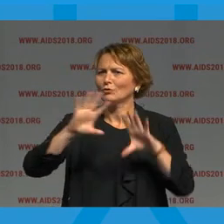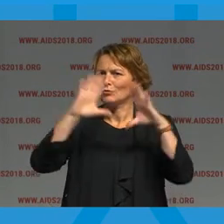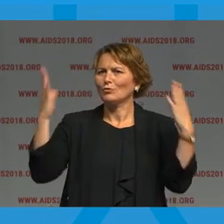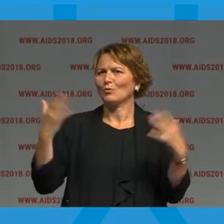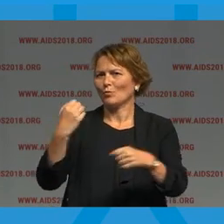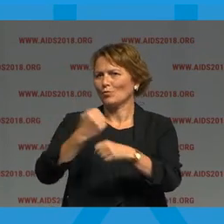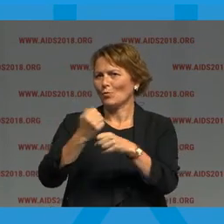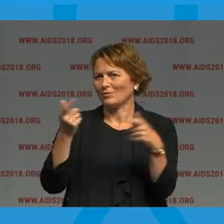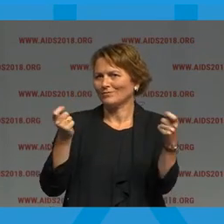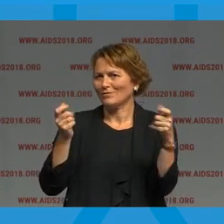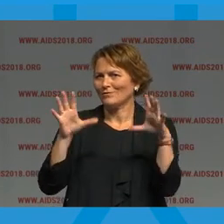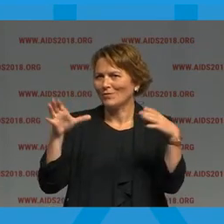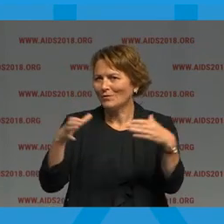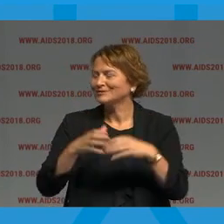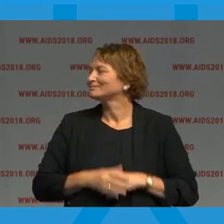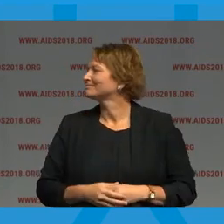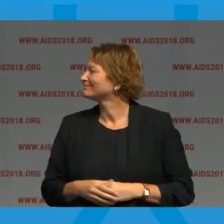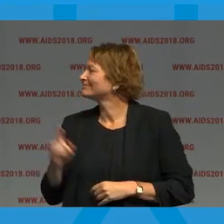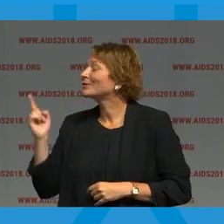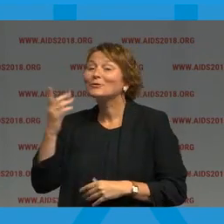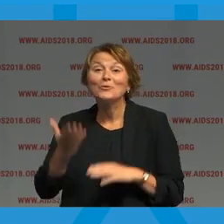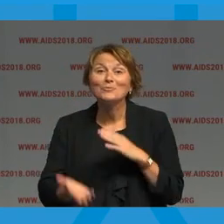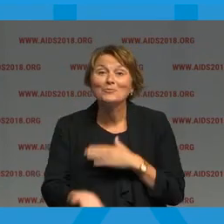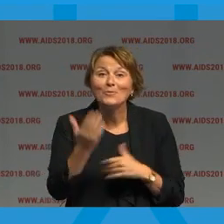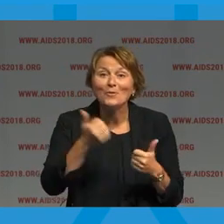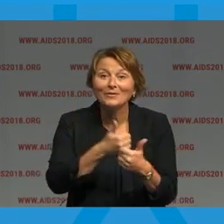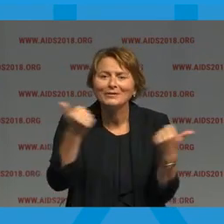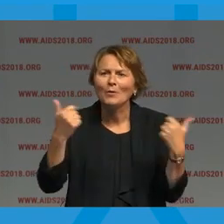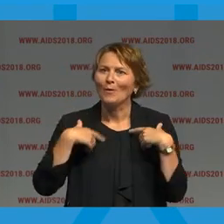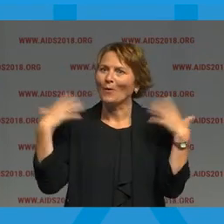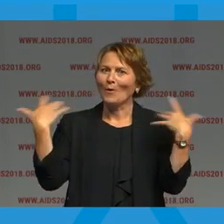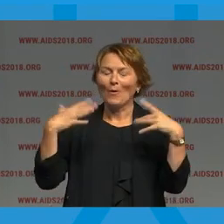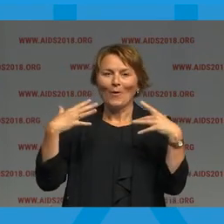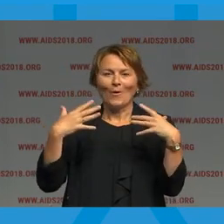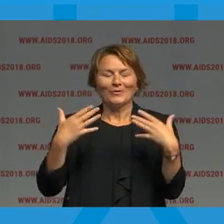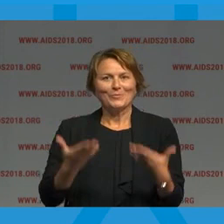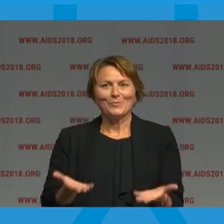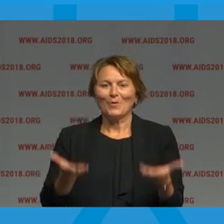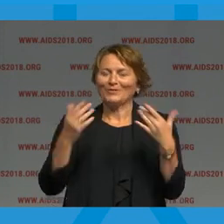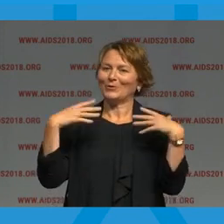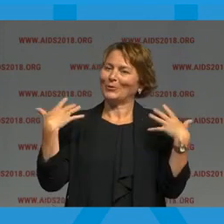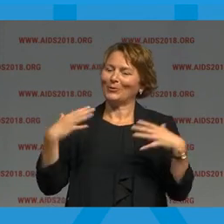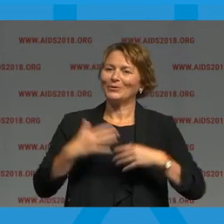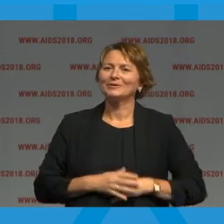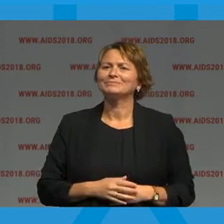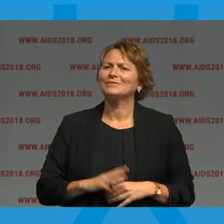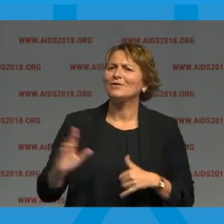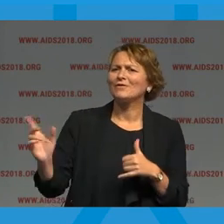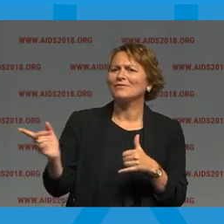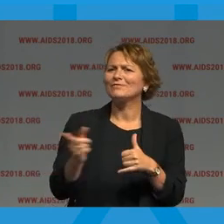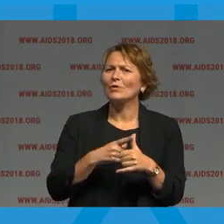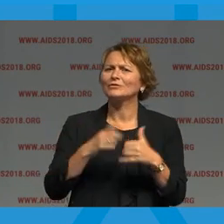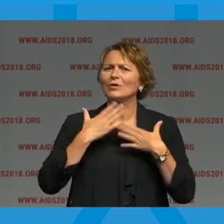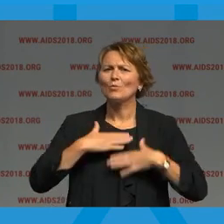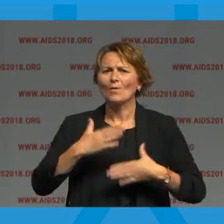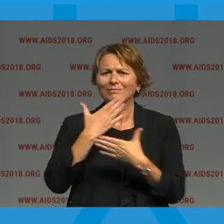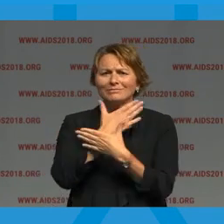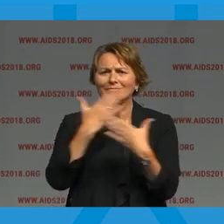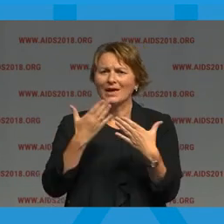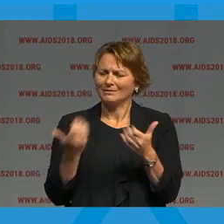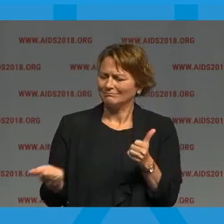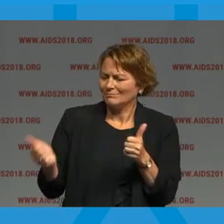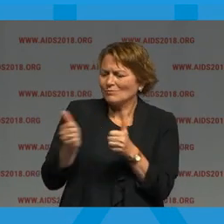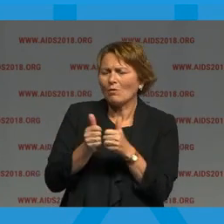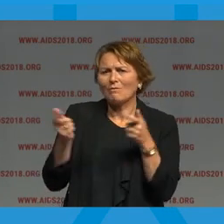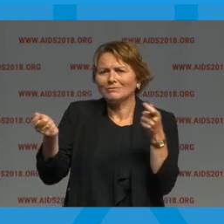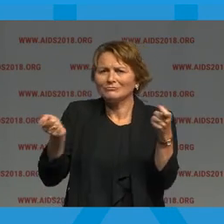Good morning. What a wonderful morning here. I'd like to begin with thanking my co-chairs for hosting this session,